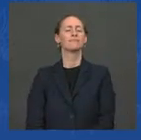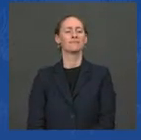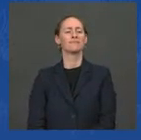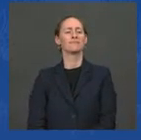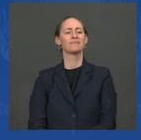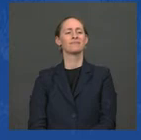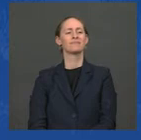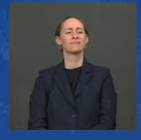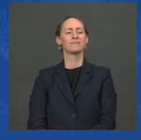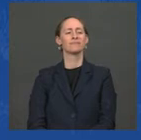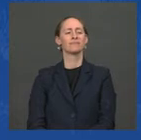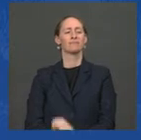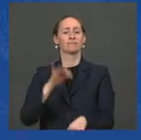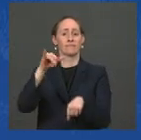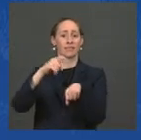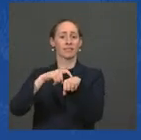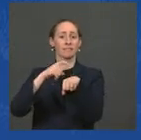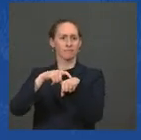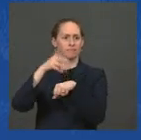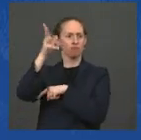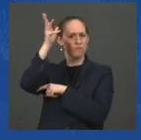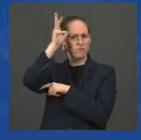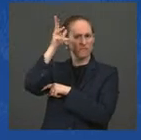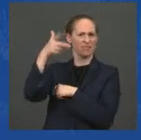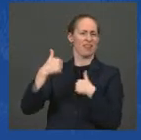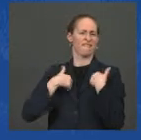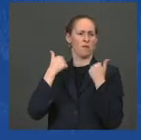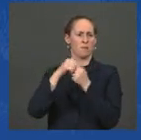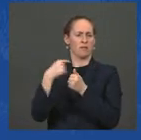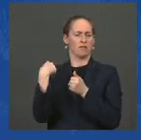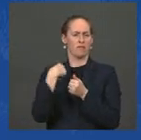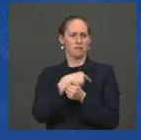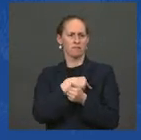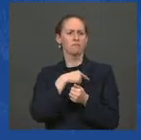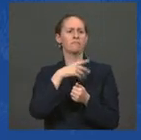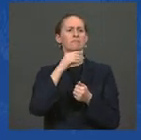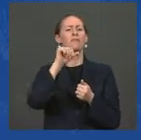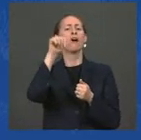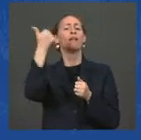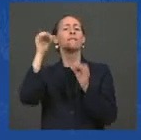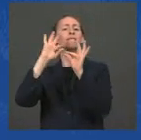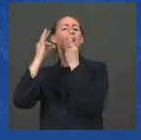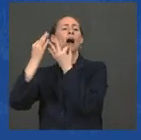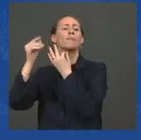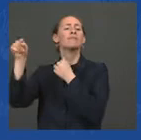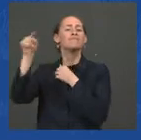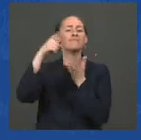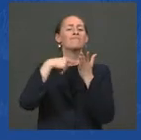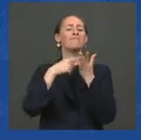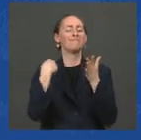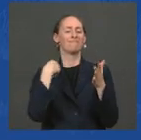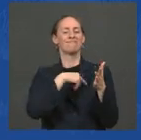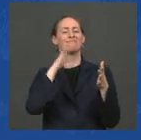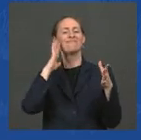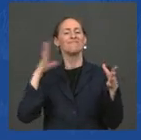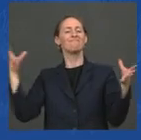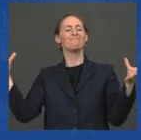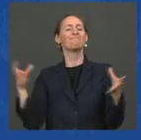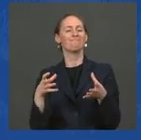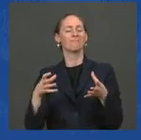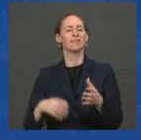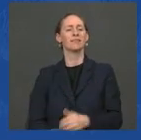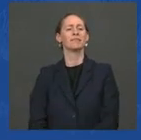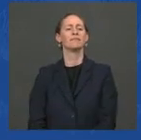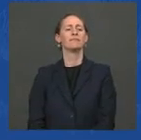grandpa who lived with us, or another relative for all those years we lived there. And my bed was up at